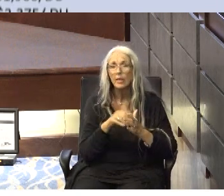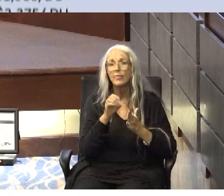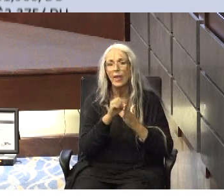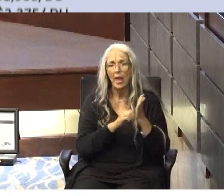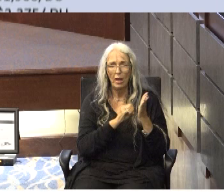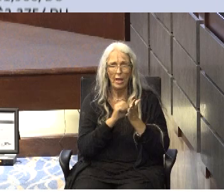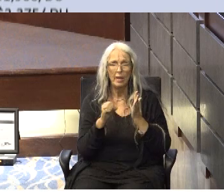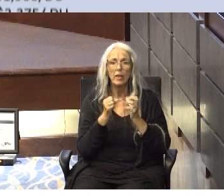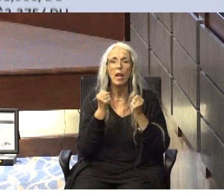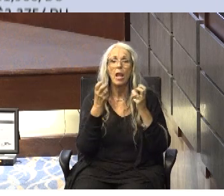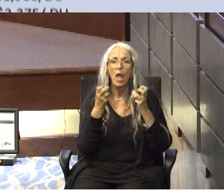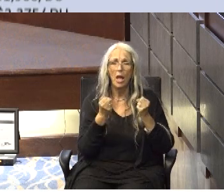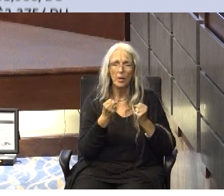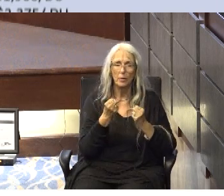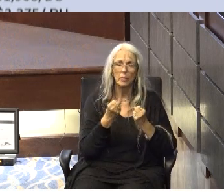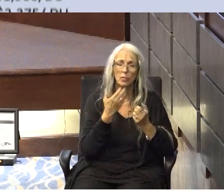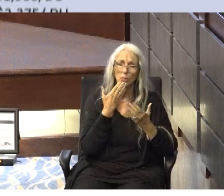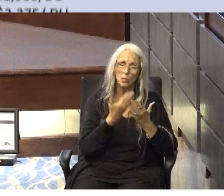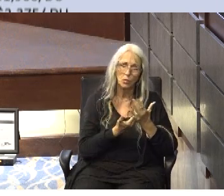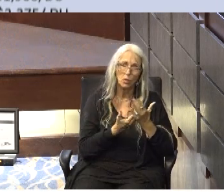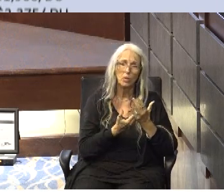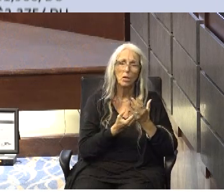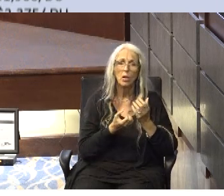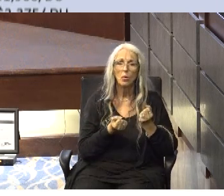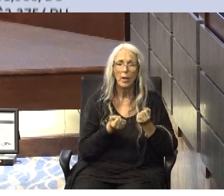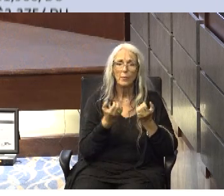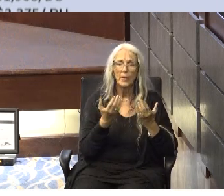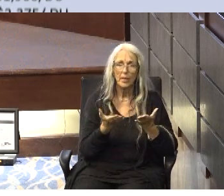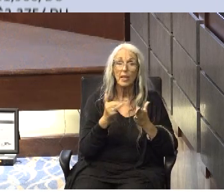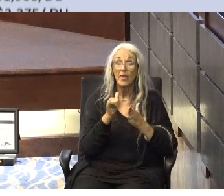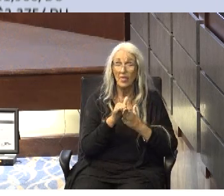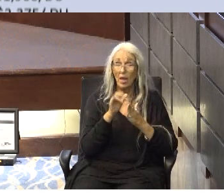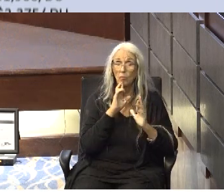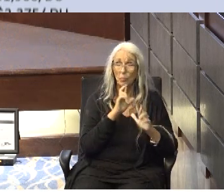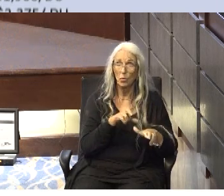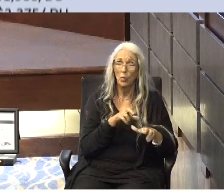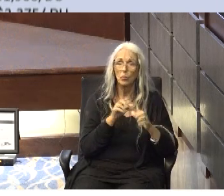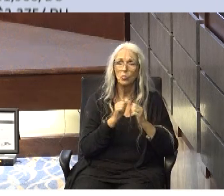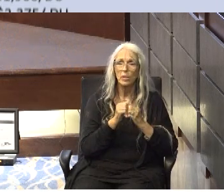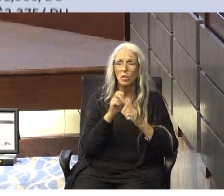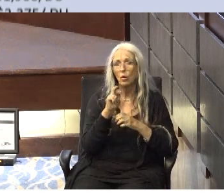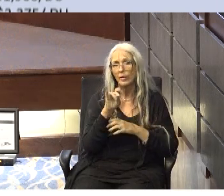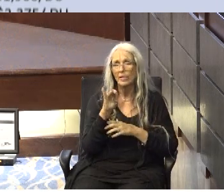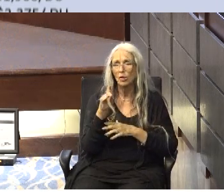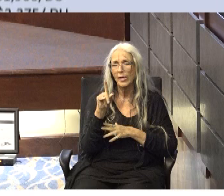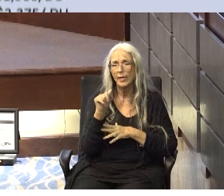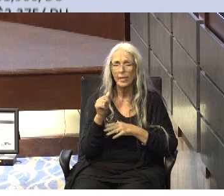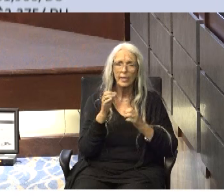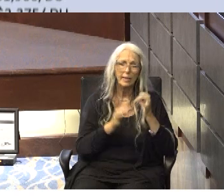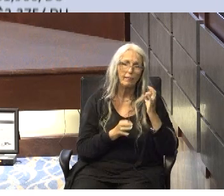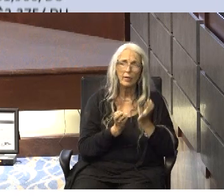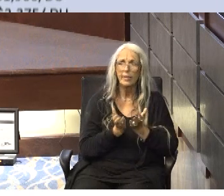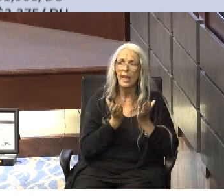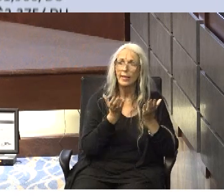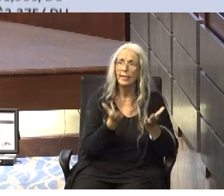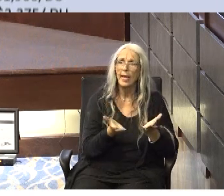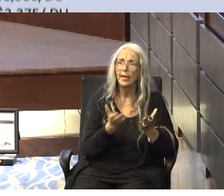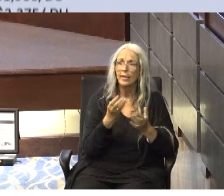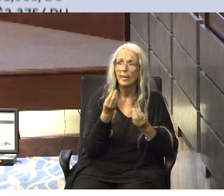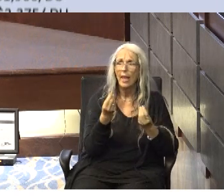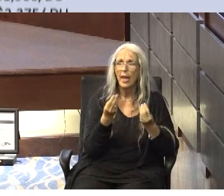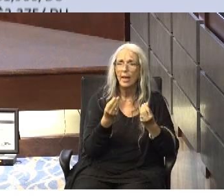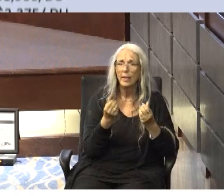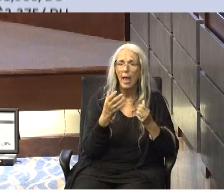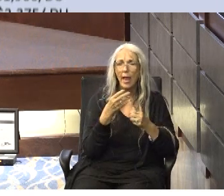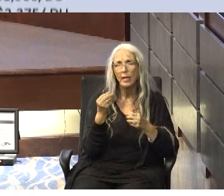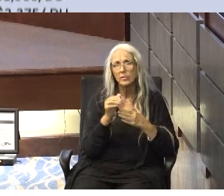lot of really good recommendations within that diagnostic report as far as criteria, if we were to dedicate land, as well as